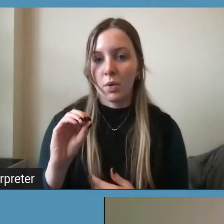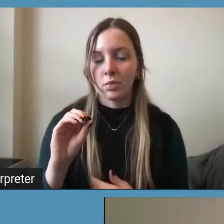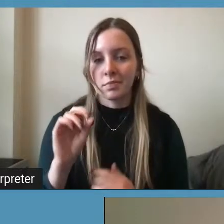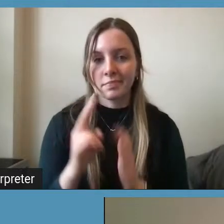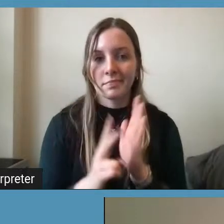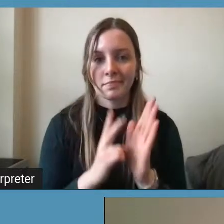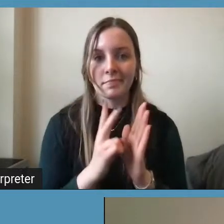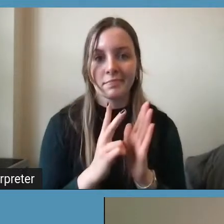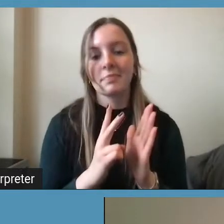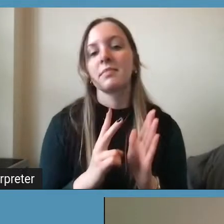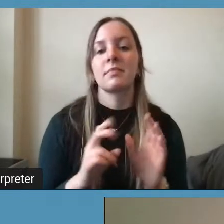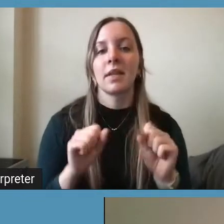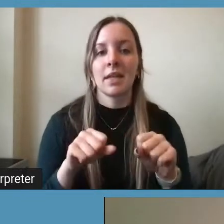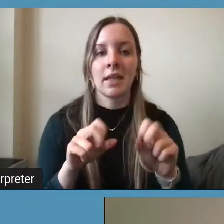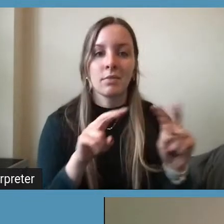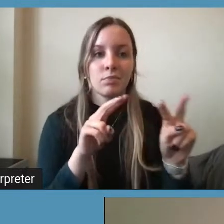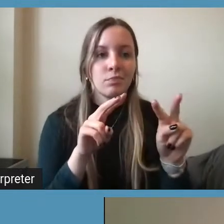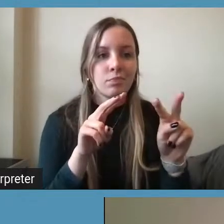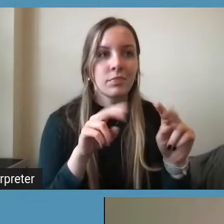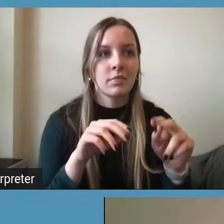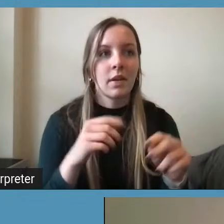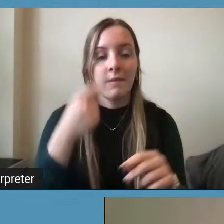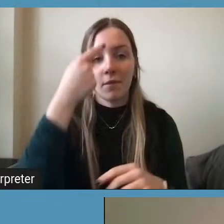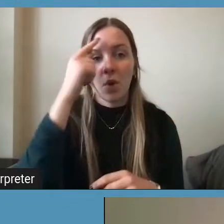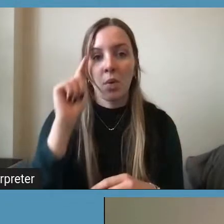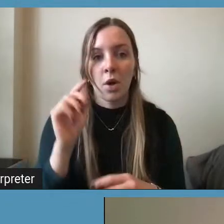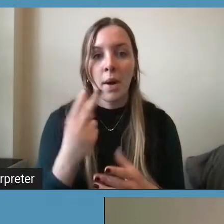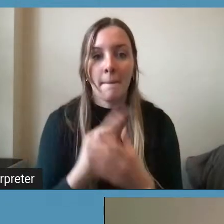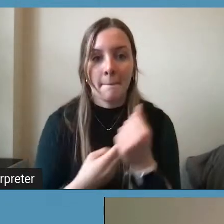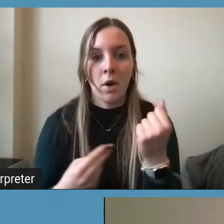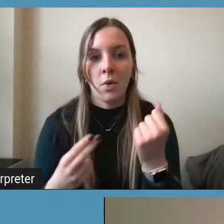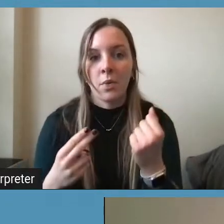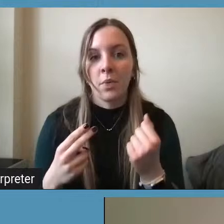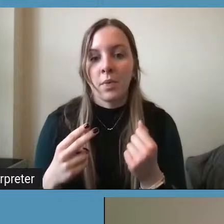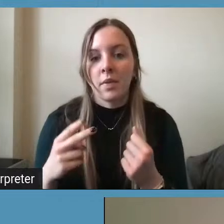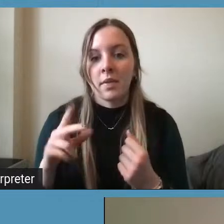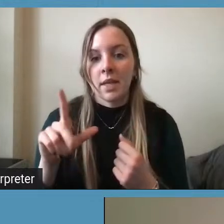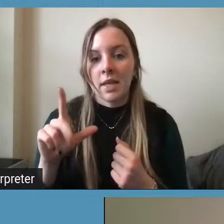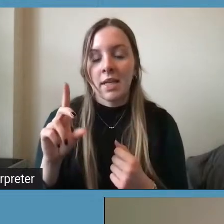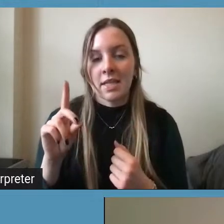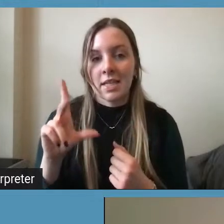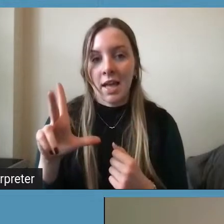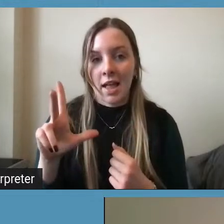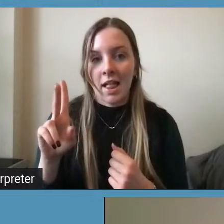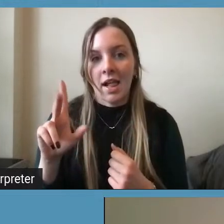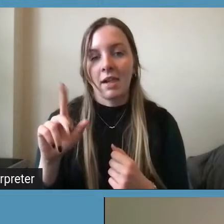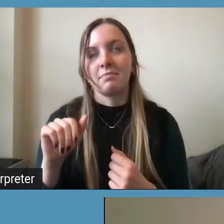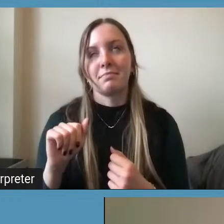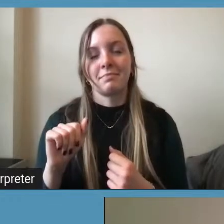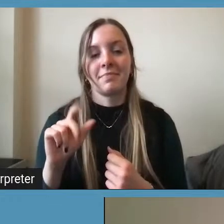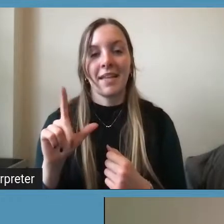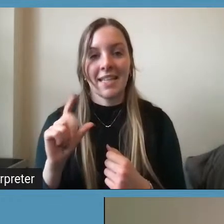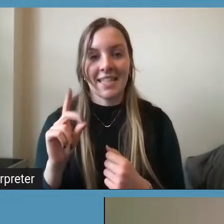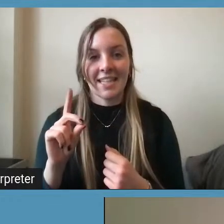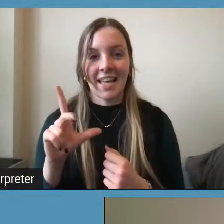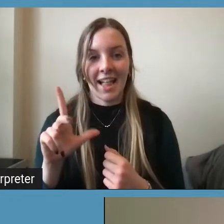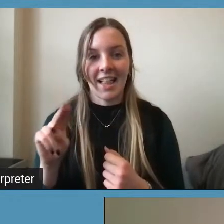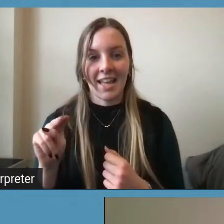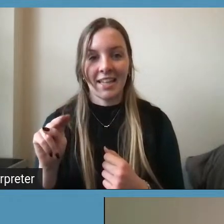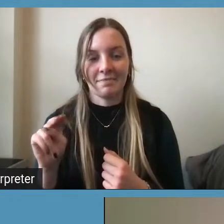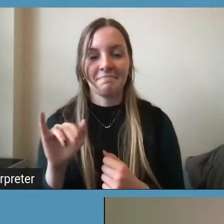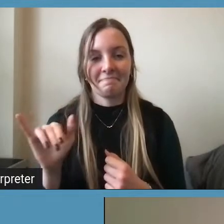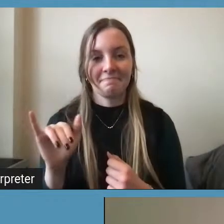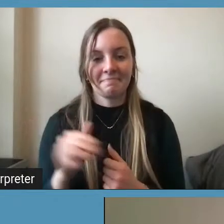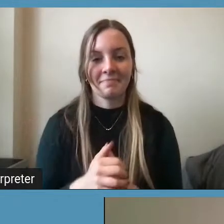a Vimeo channel for DLN. It's all linked out from our website, and the user guides and stuff are there as are linked as